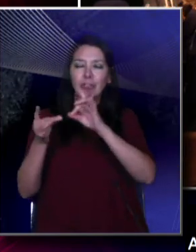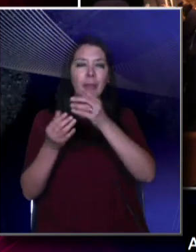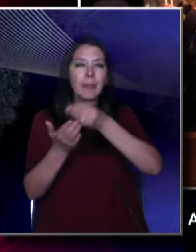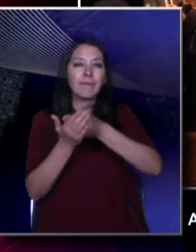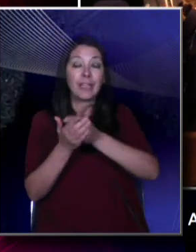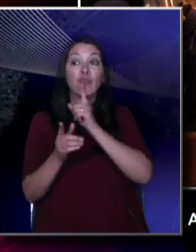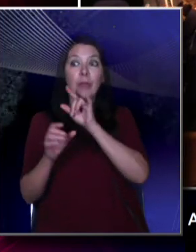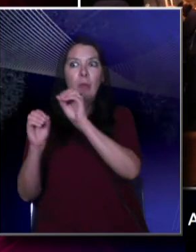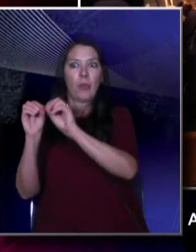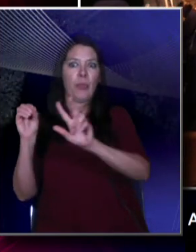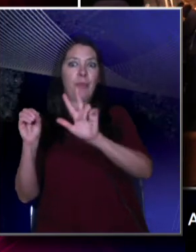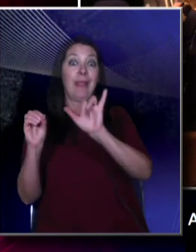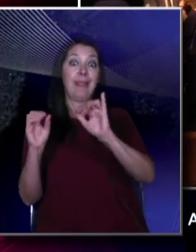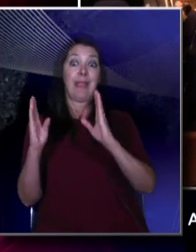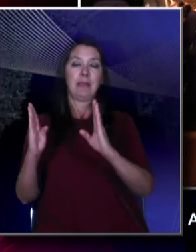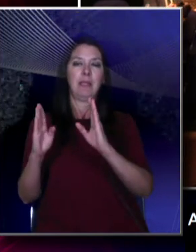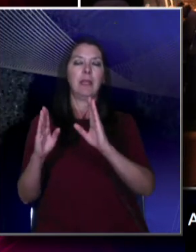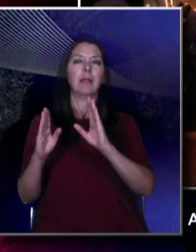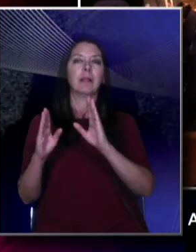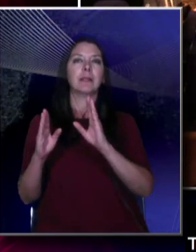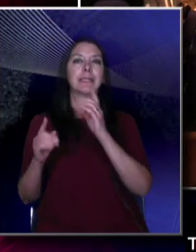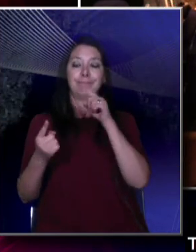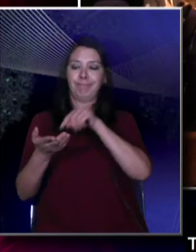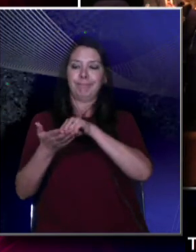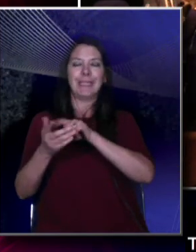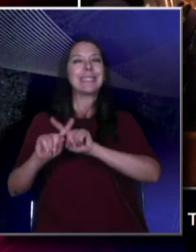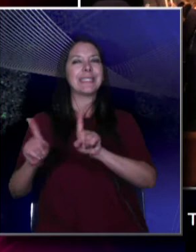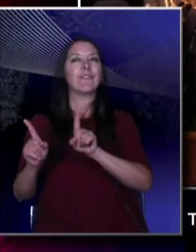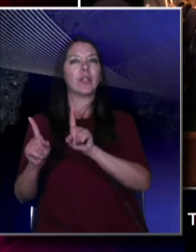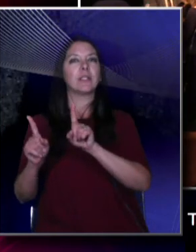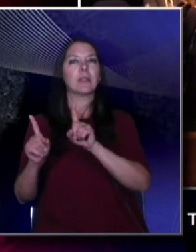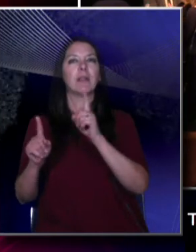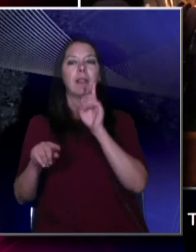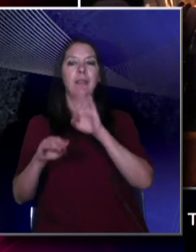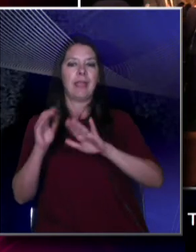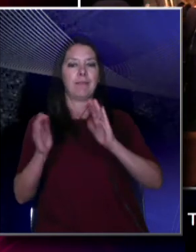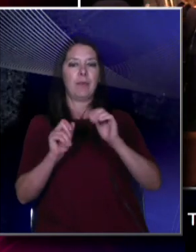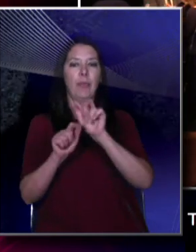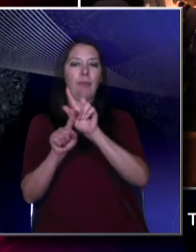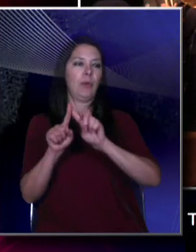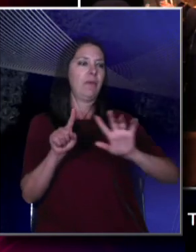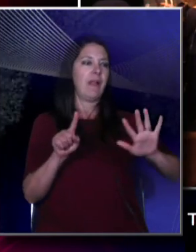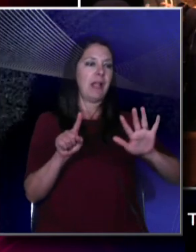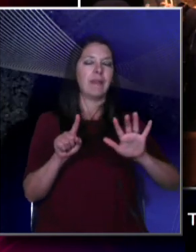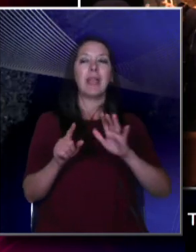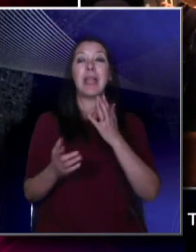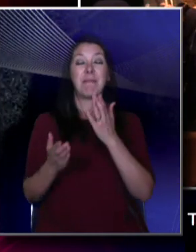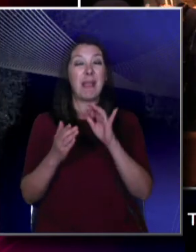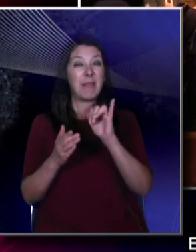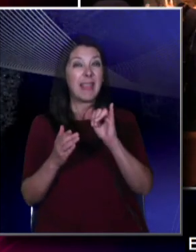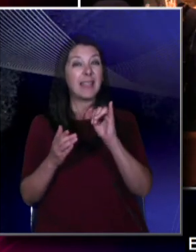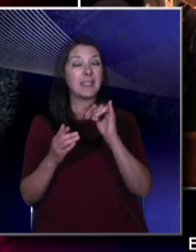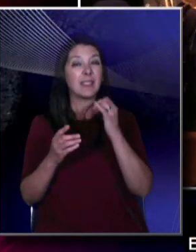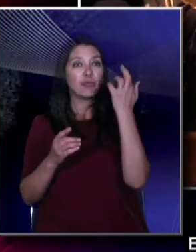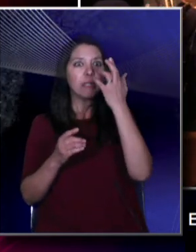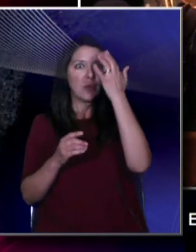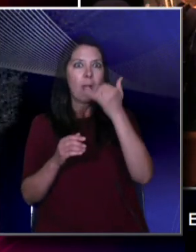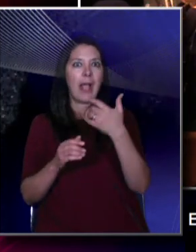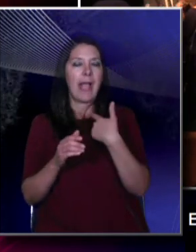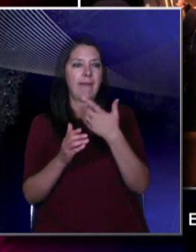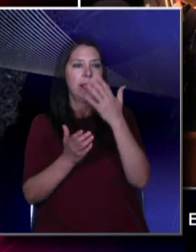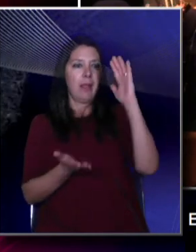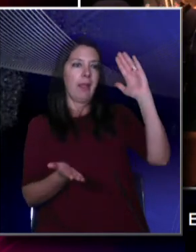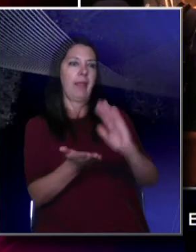0 to 3 is different from 3 to 5, and that's probably explains the large drop-off. Is that at